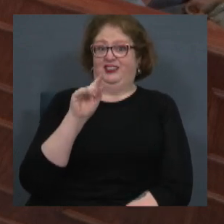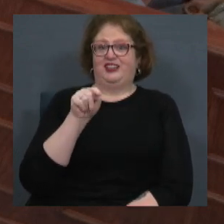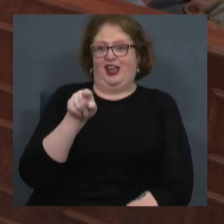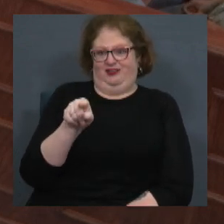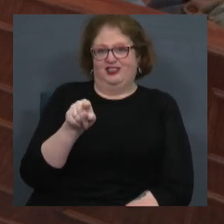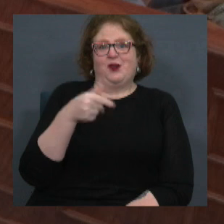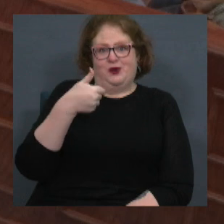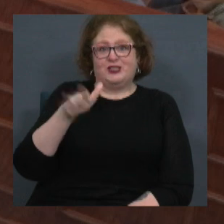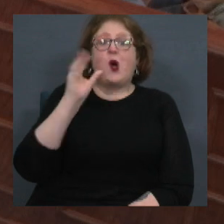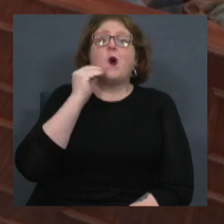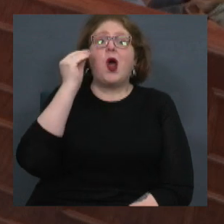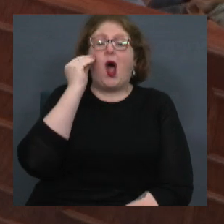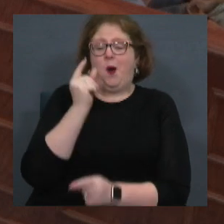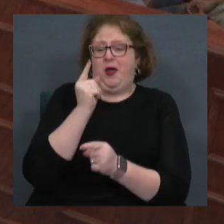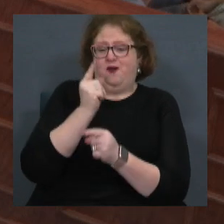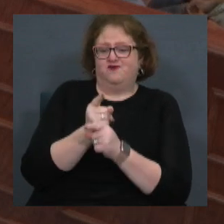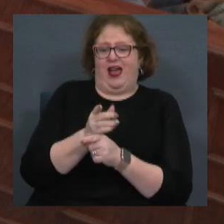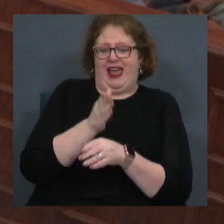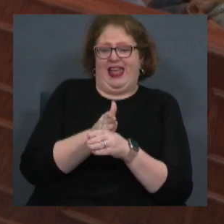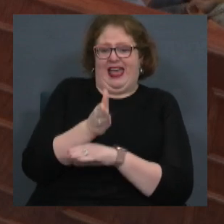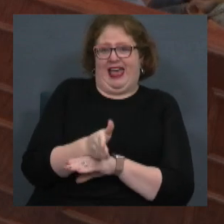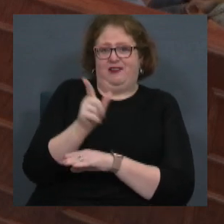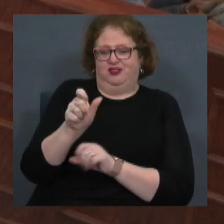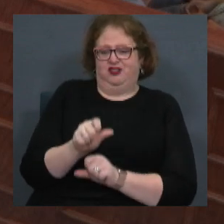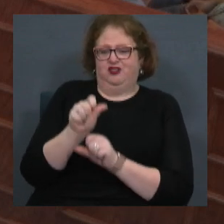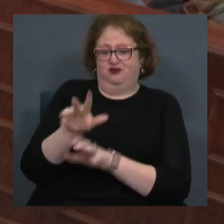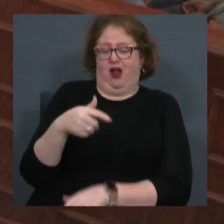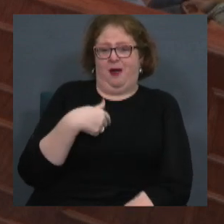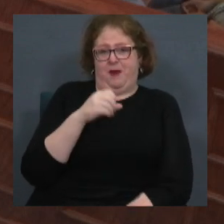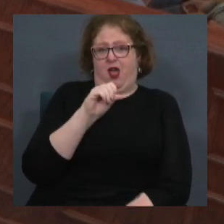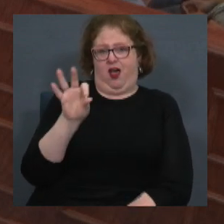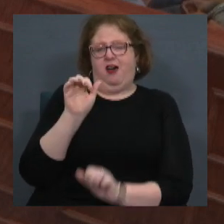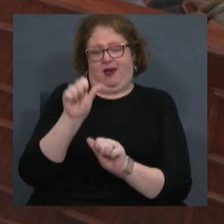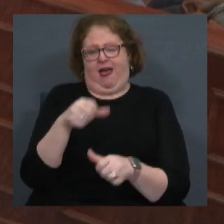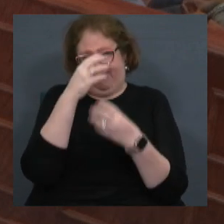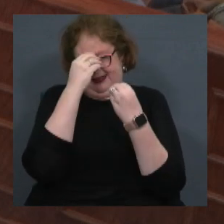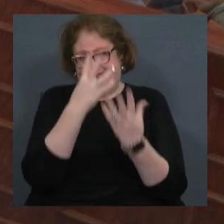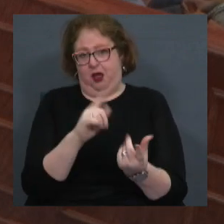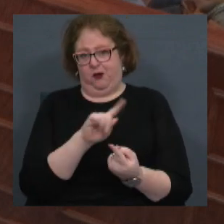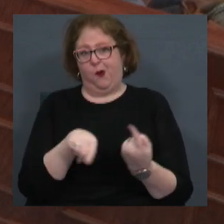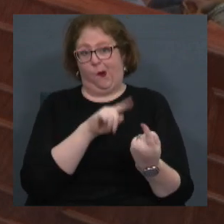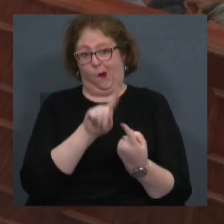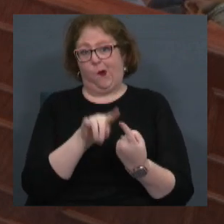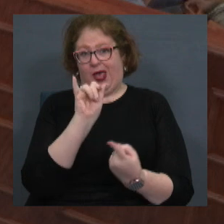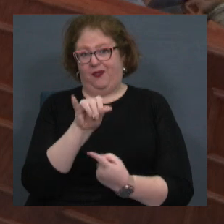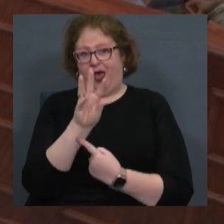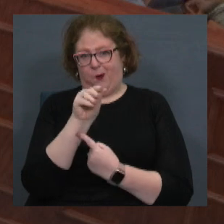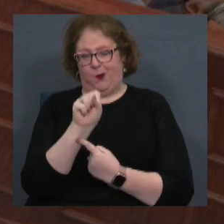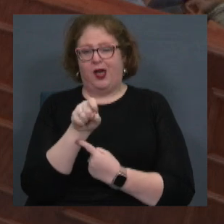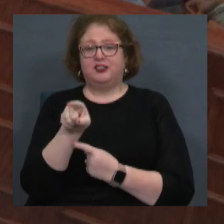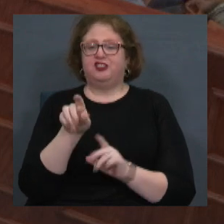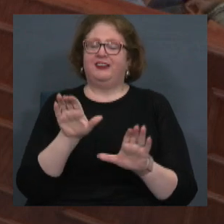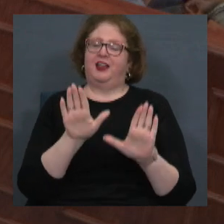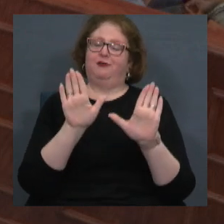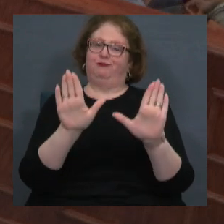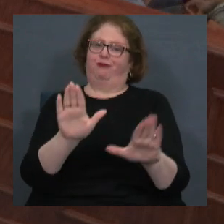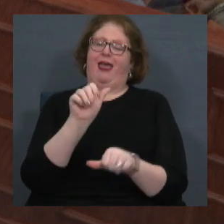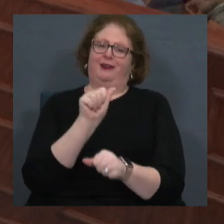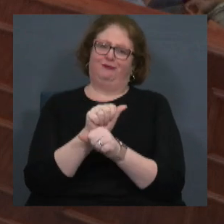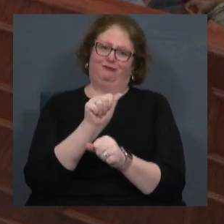home. All right, well, we'll get that and figure it out. Yeah, We'd like to. absolutely. But she did a great job, and I wanted to share that publicly. All right, thank